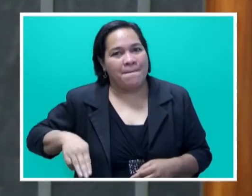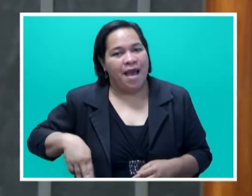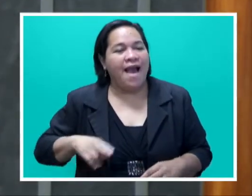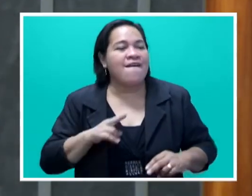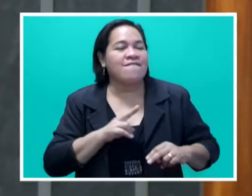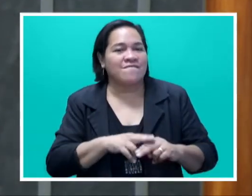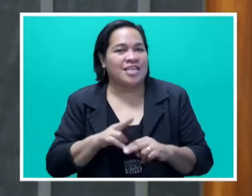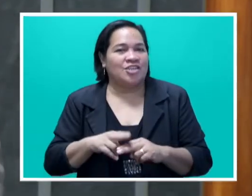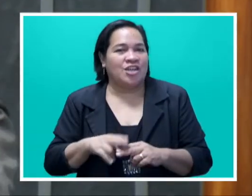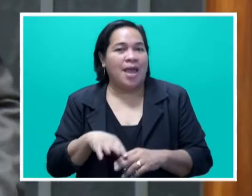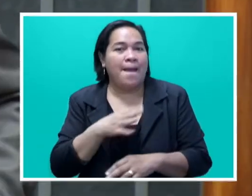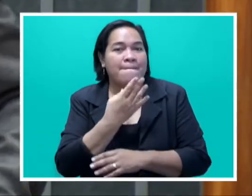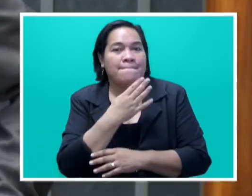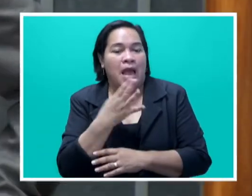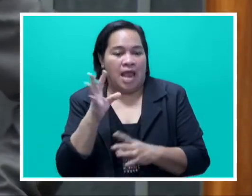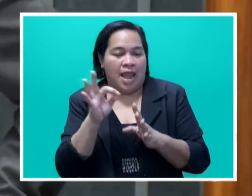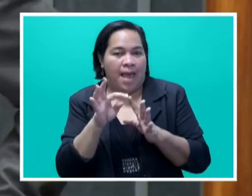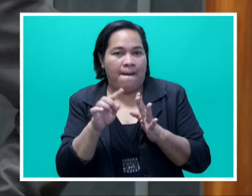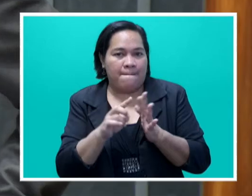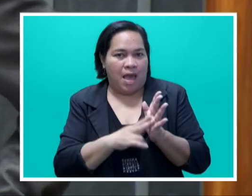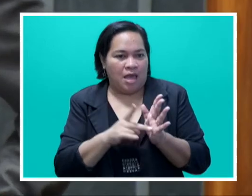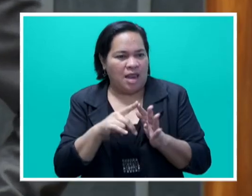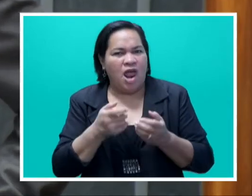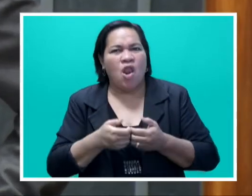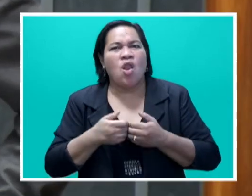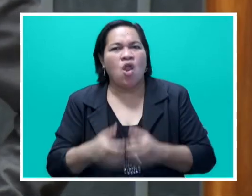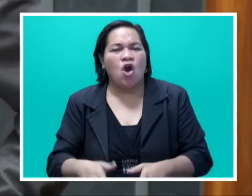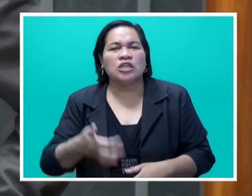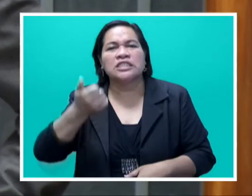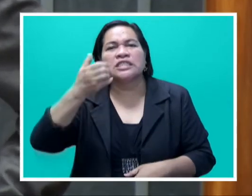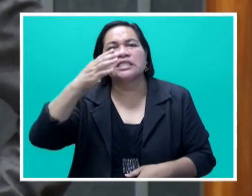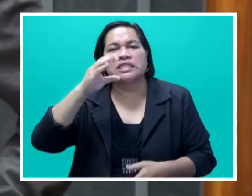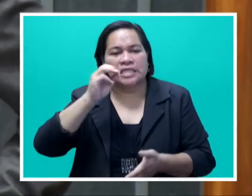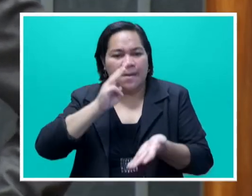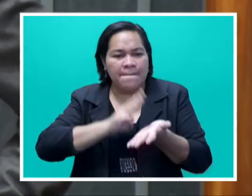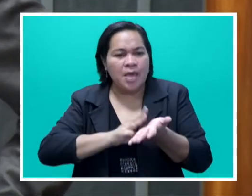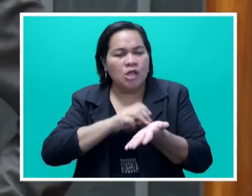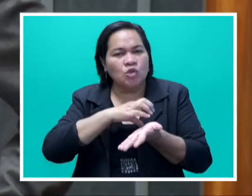Fiji pine went to the losses of over 60 million.